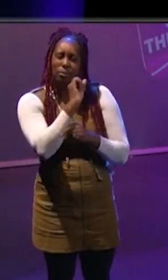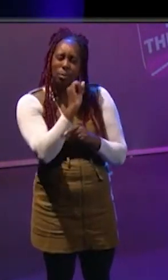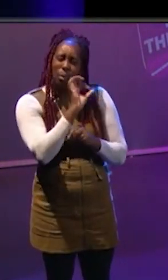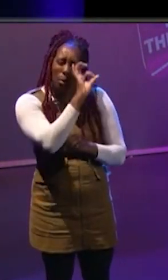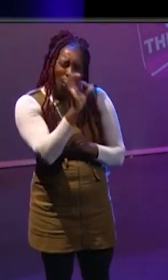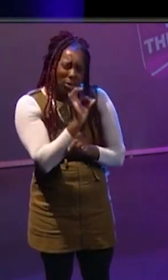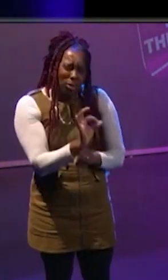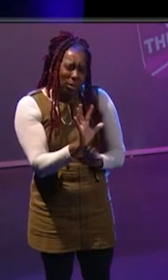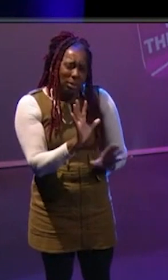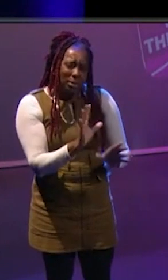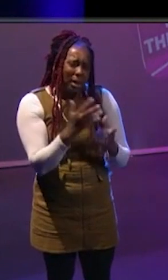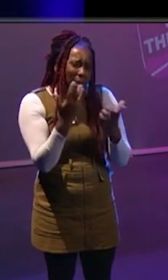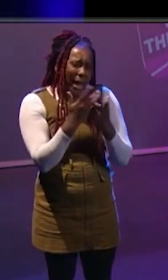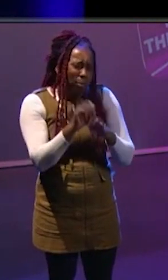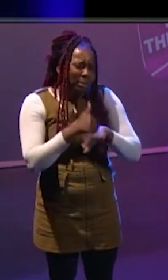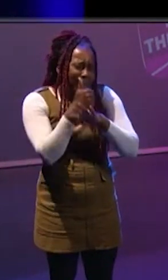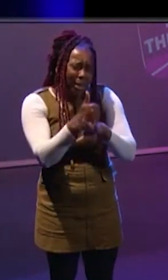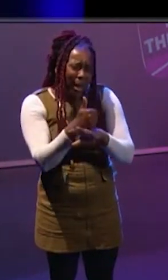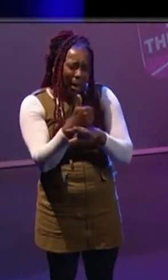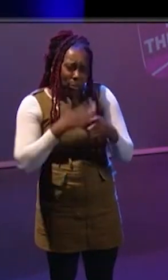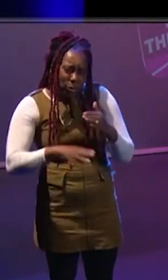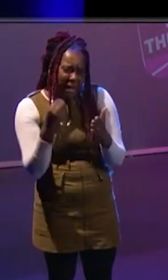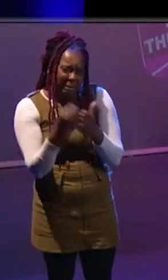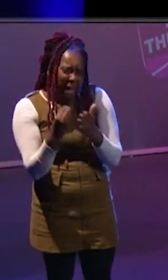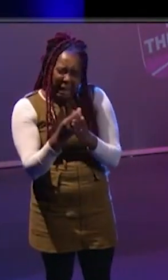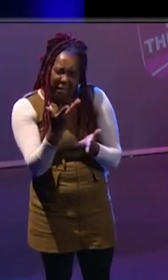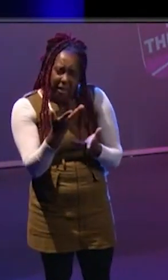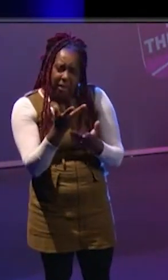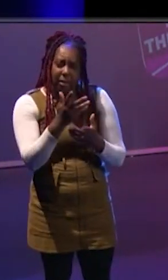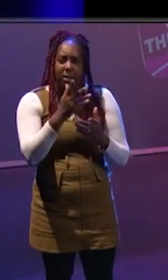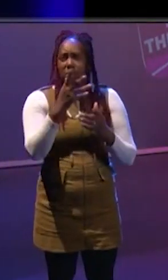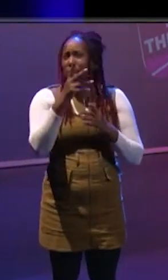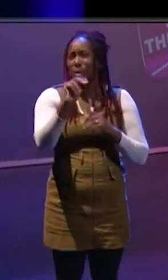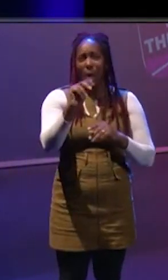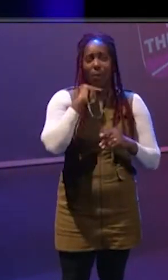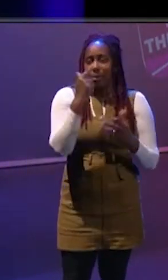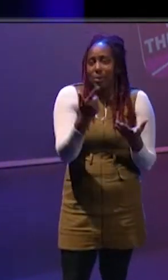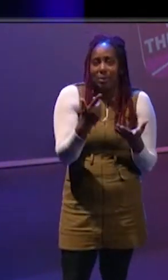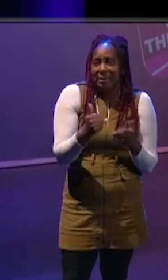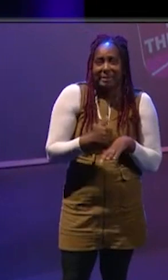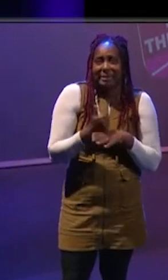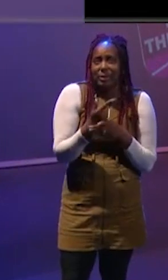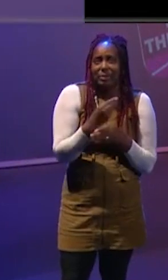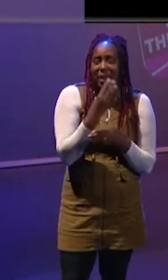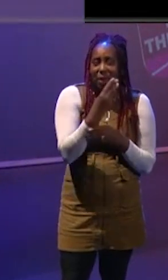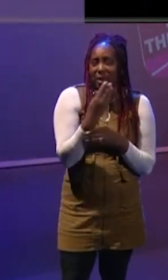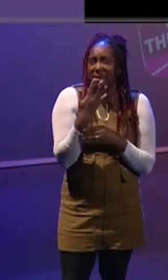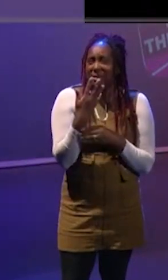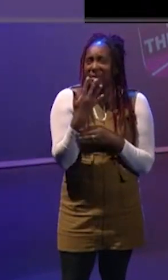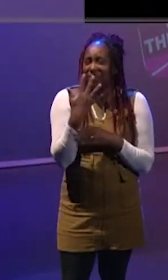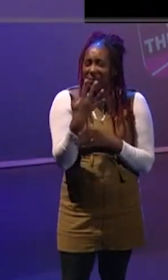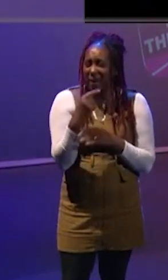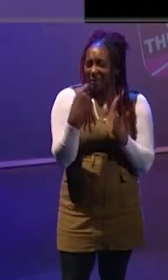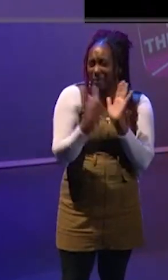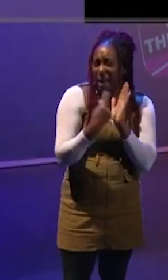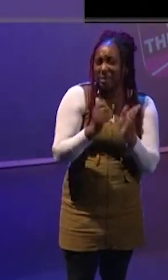around how do you set it up? Do you need money? No, it costs like 35 quid to set up a limited company. And how